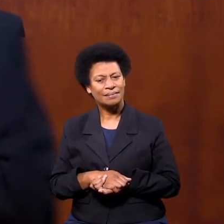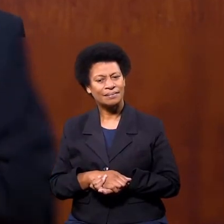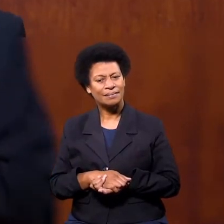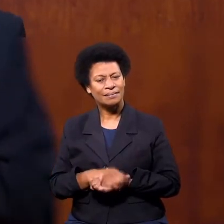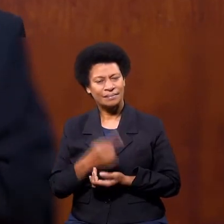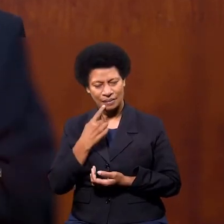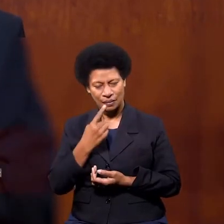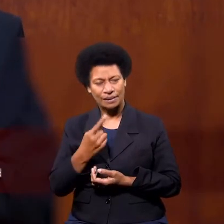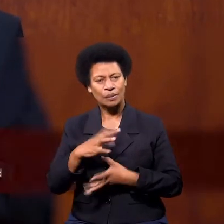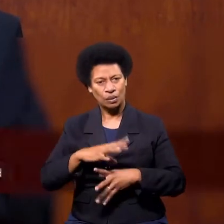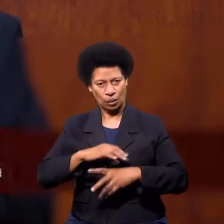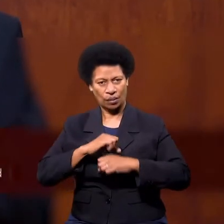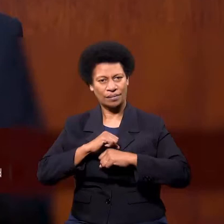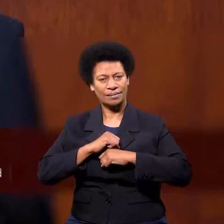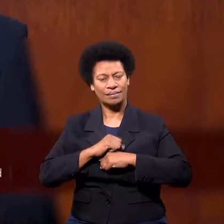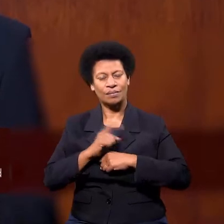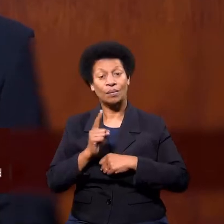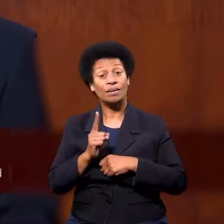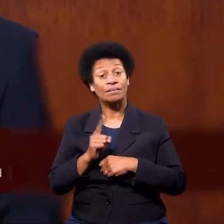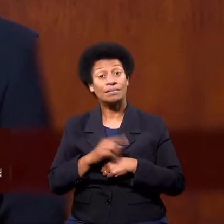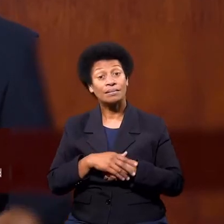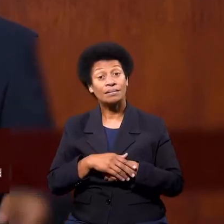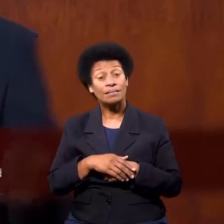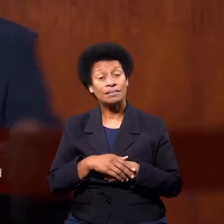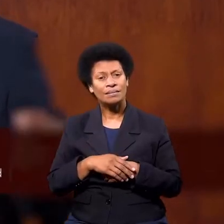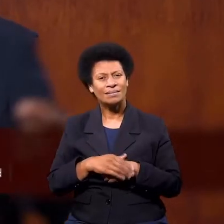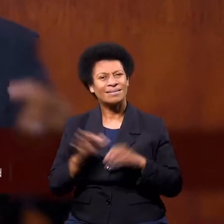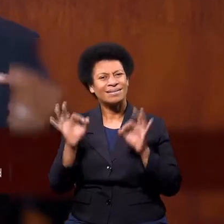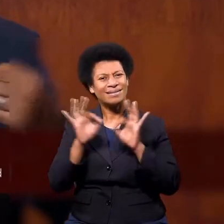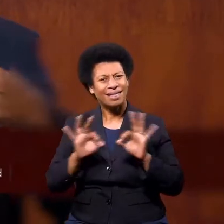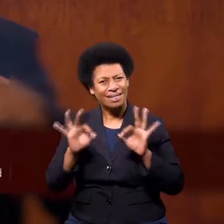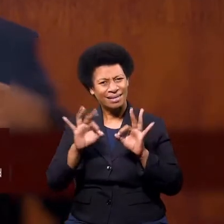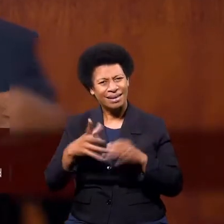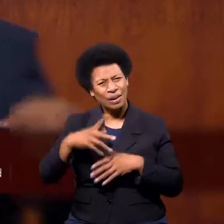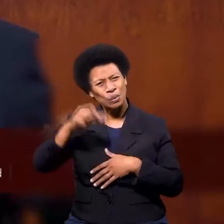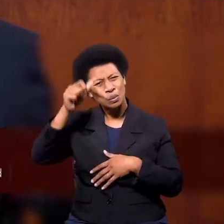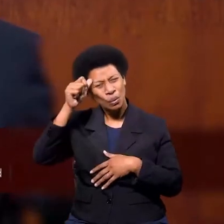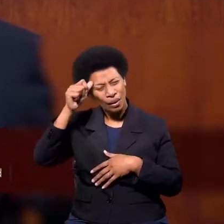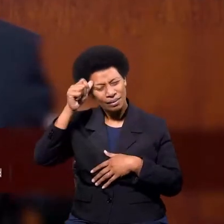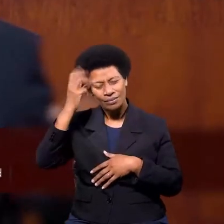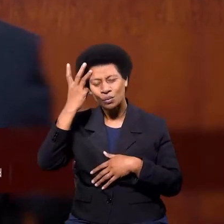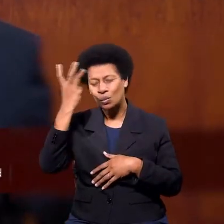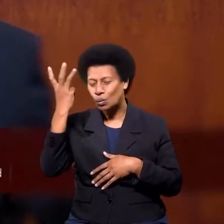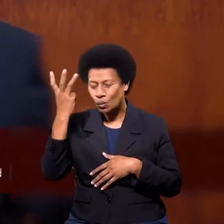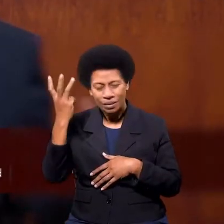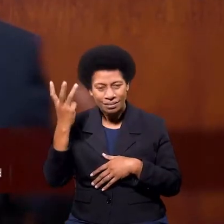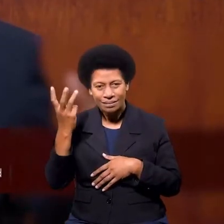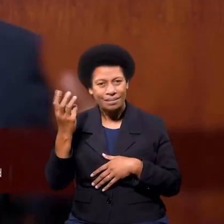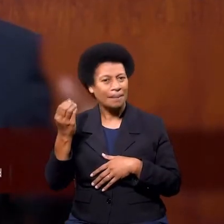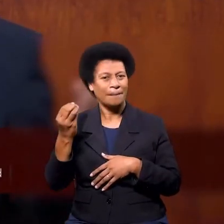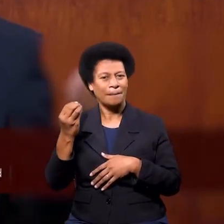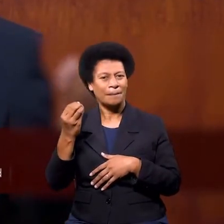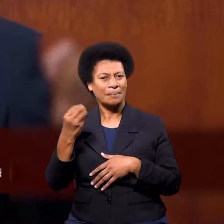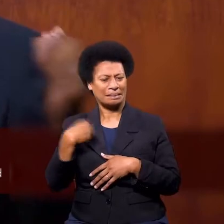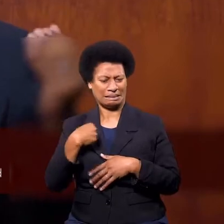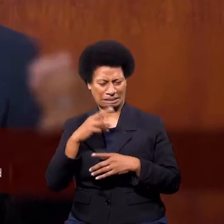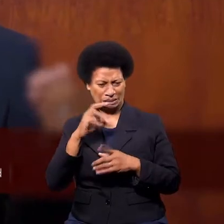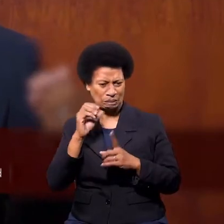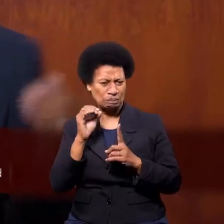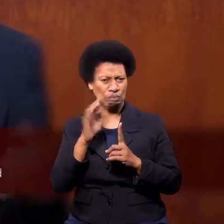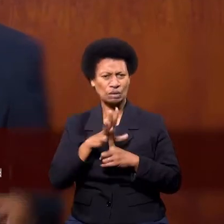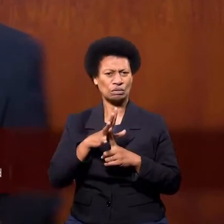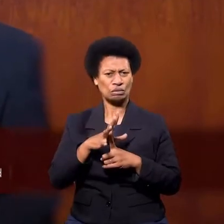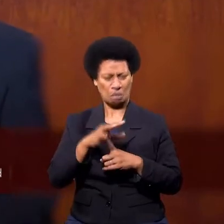I will say this with confidence that, you know, it's not because of our knowledge and our wisdom and our